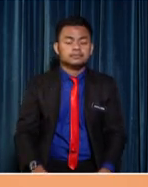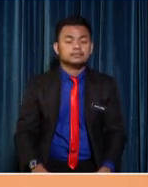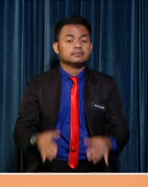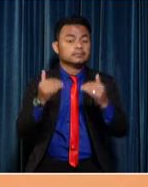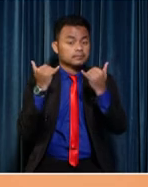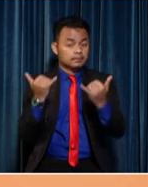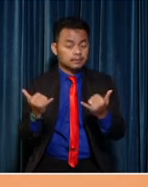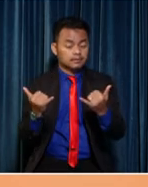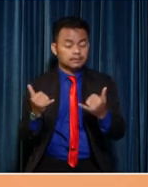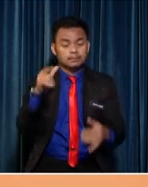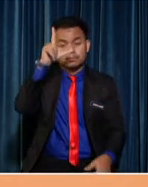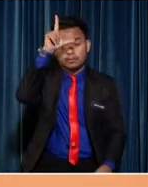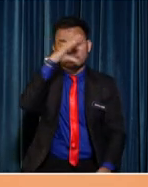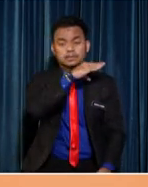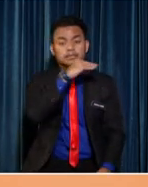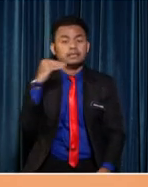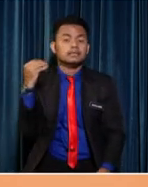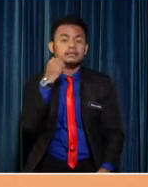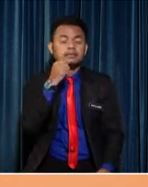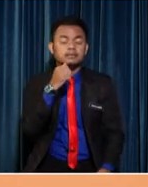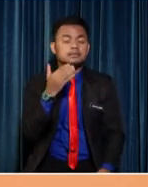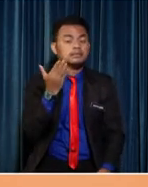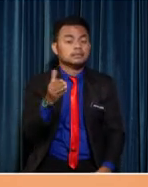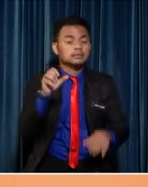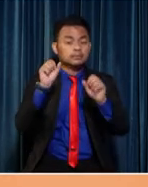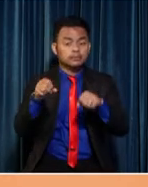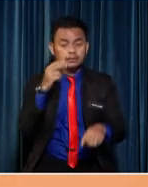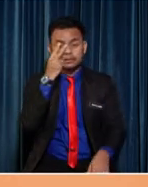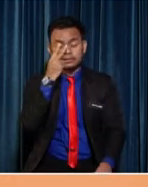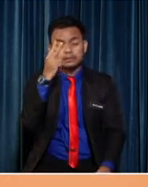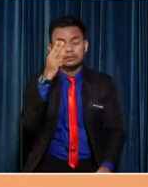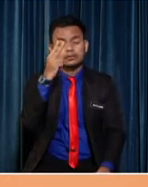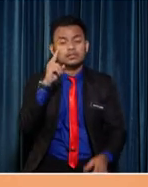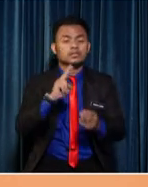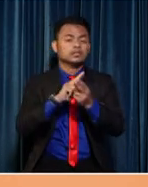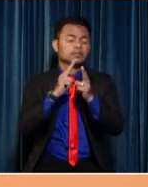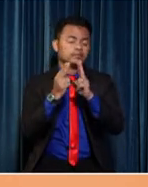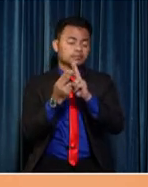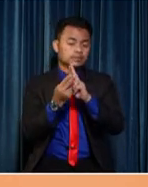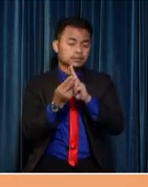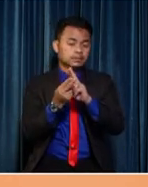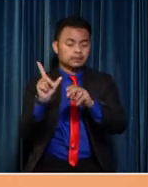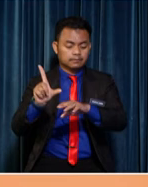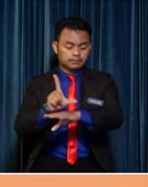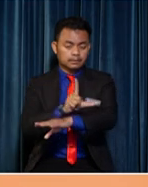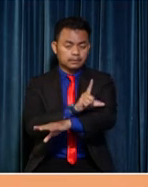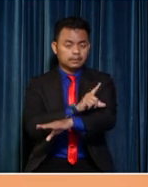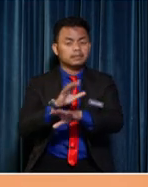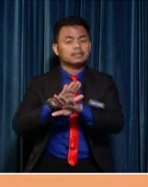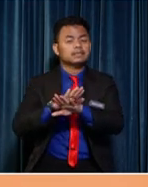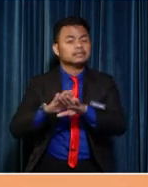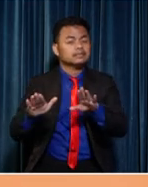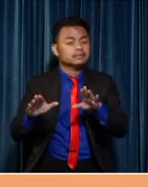Now, boys and girls, you can see that conversion of length is